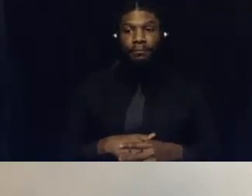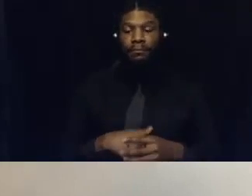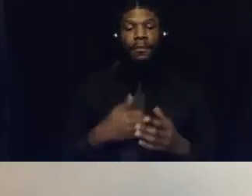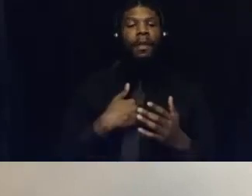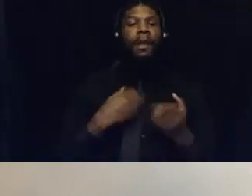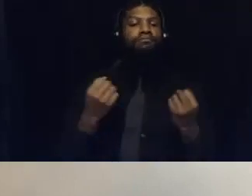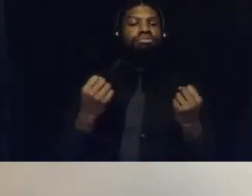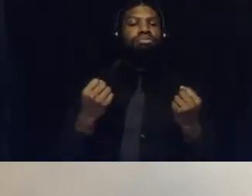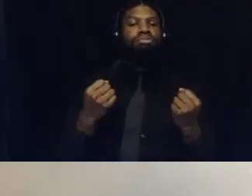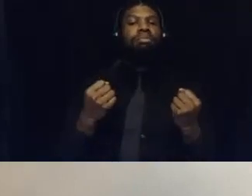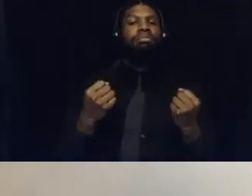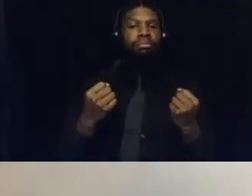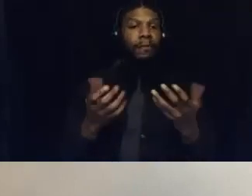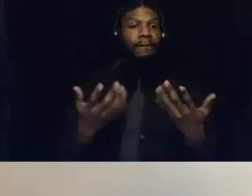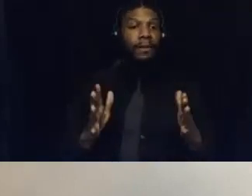have 5